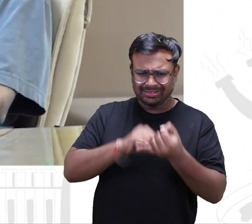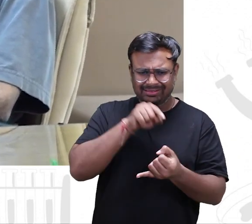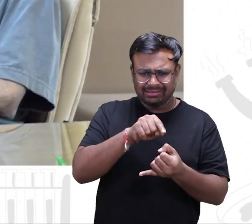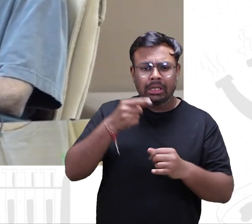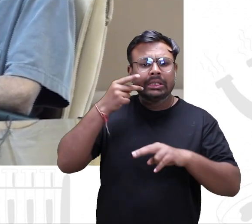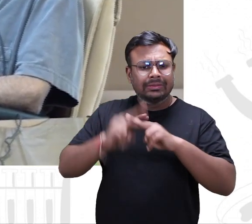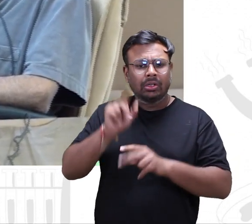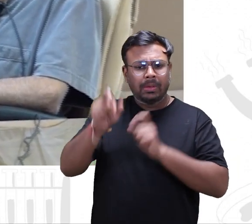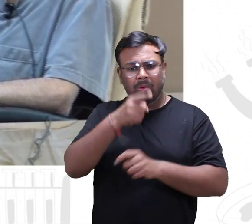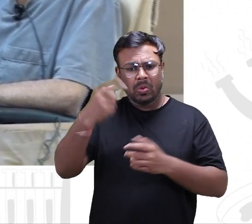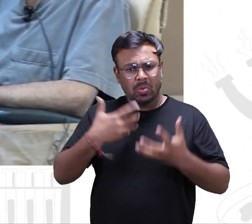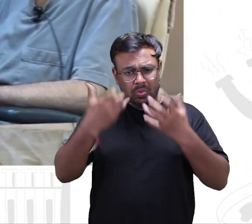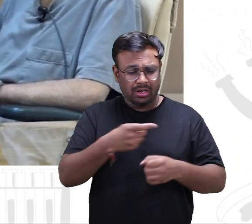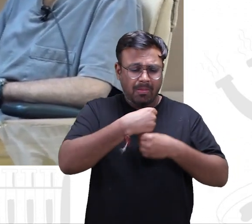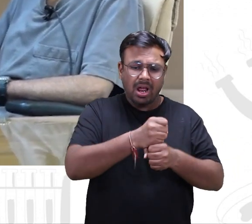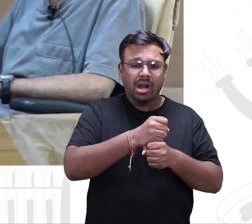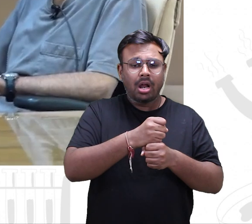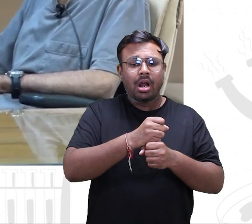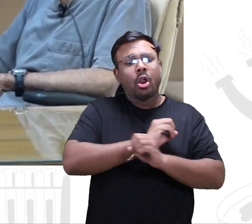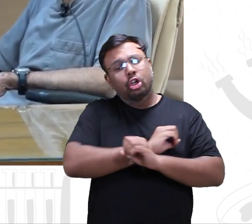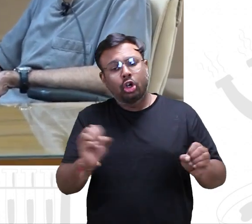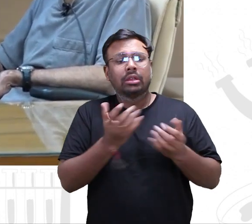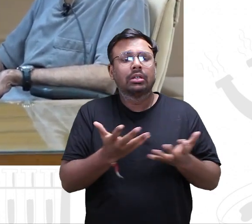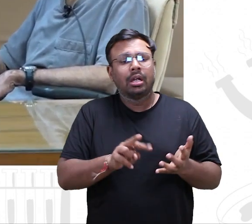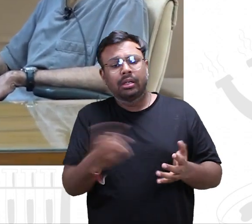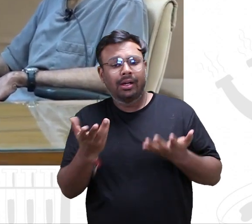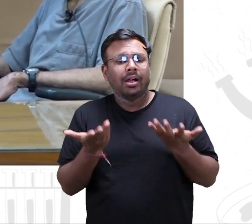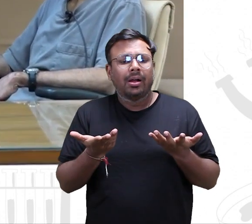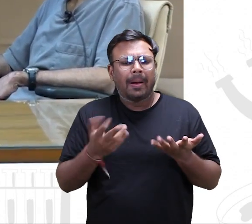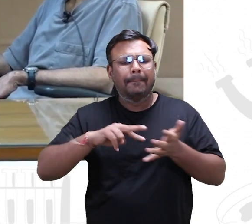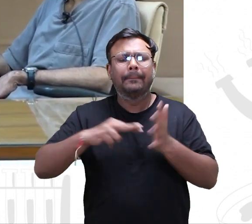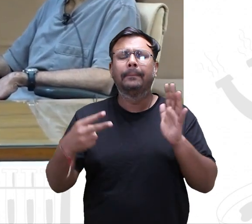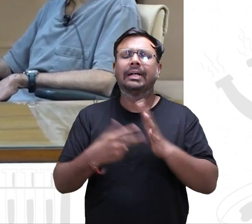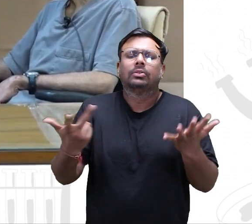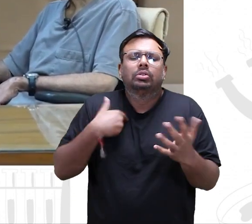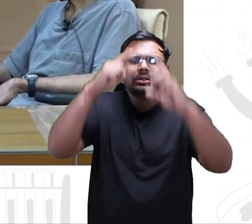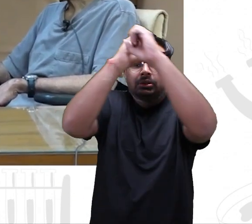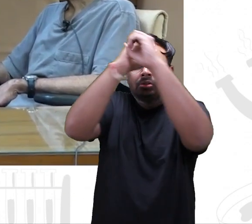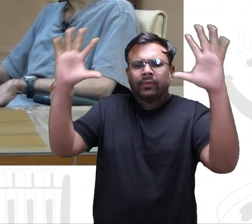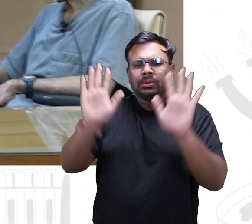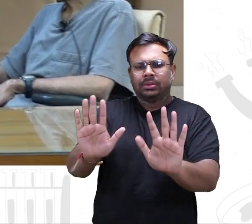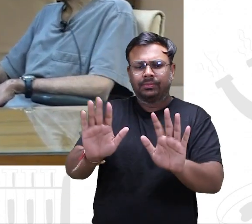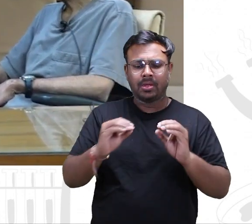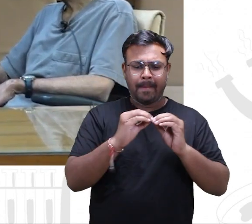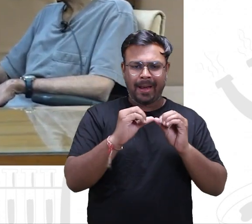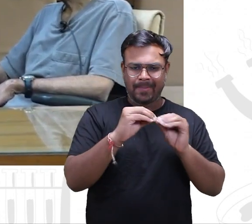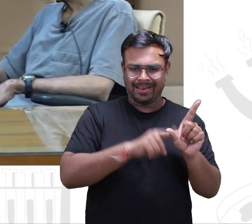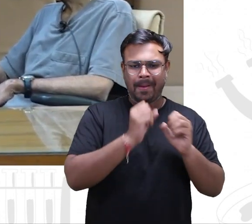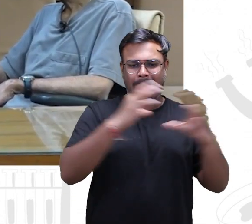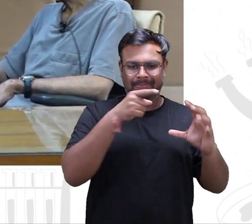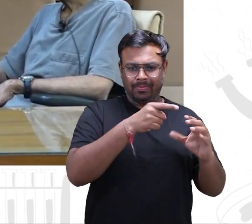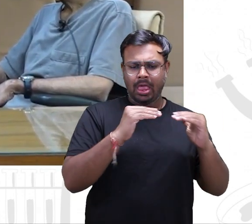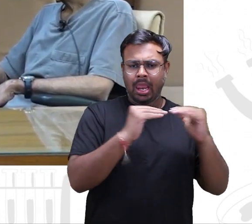cereals. And if people want to make non-cereal kind of things, I mean, I would imagine that the baby boom gene